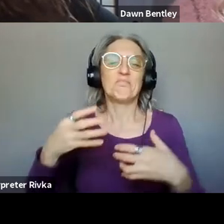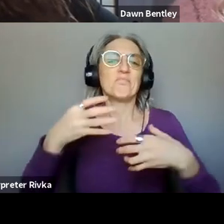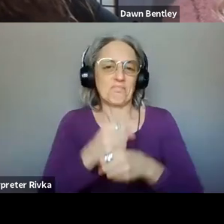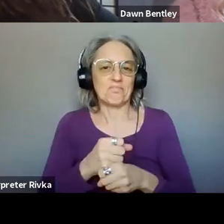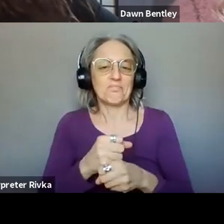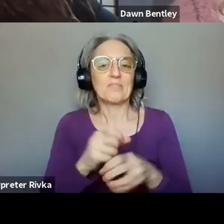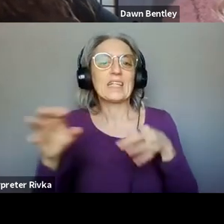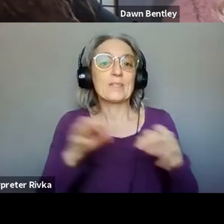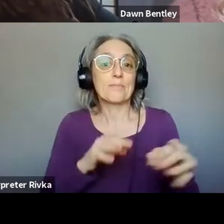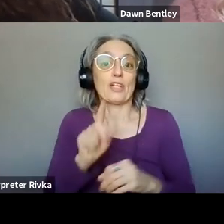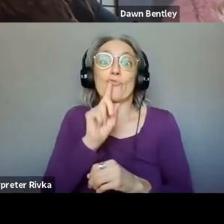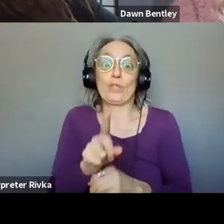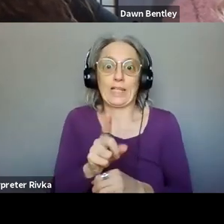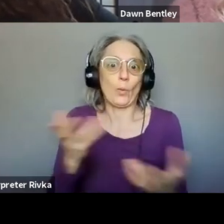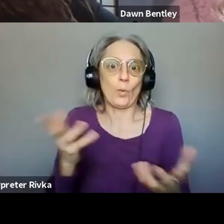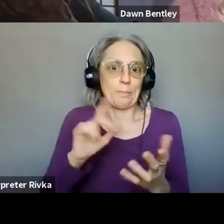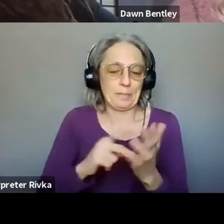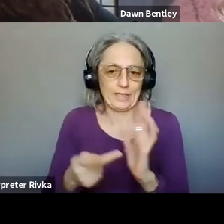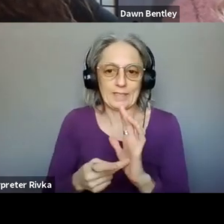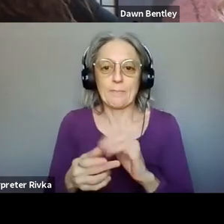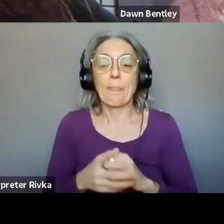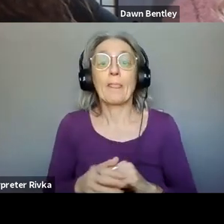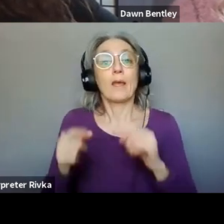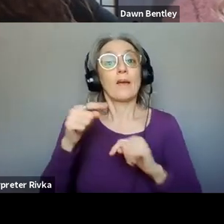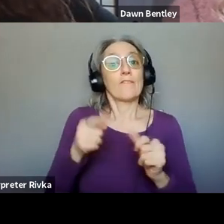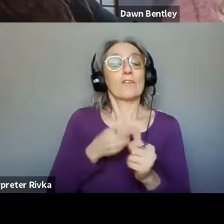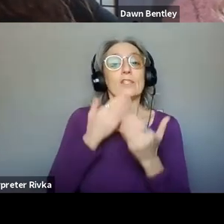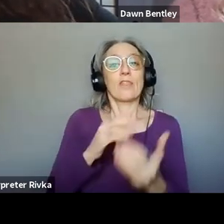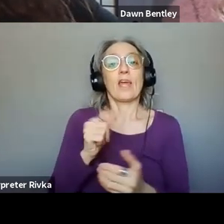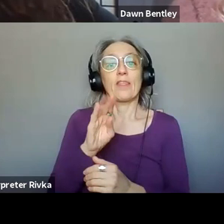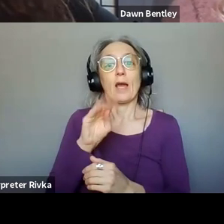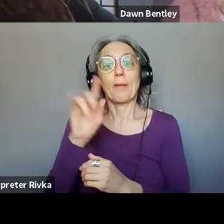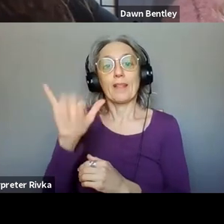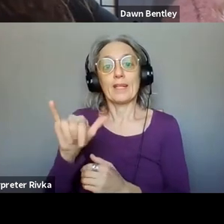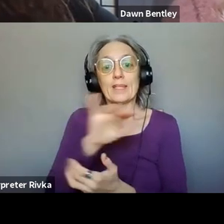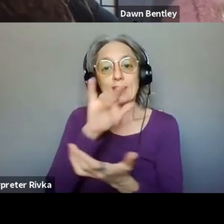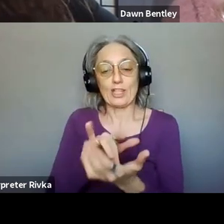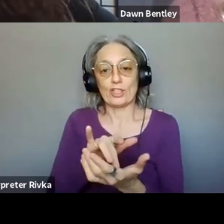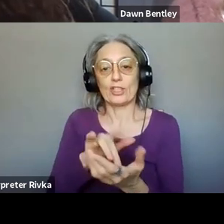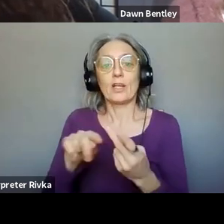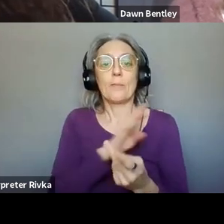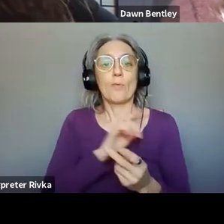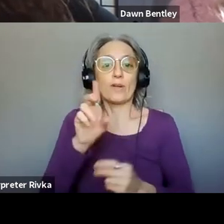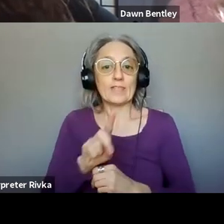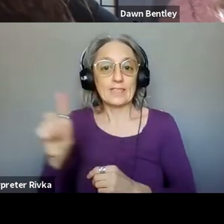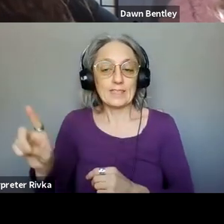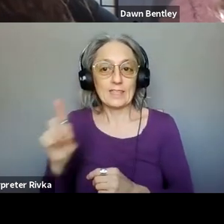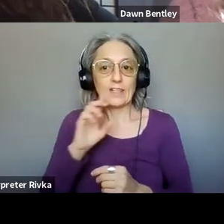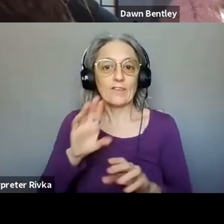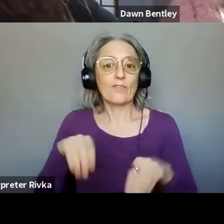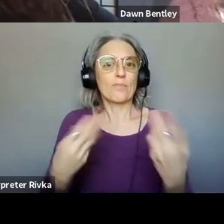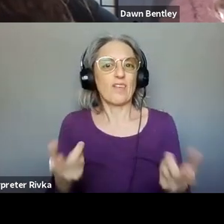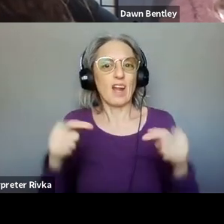are. But first of all, I would like to really thank the Ability Center and the Board of Developmental Disabilities for providing this forum.